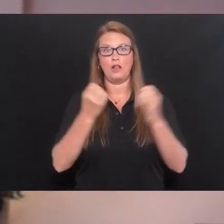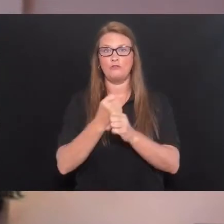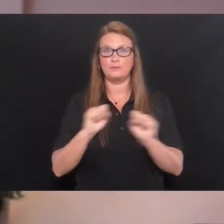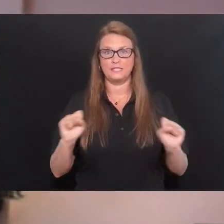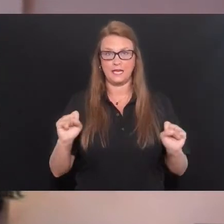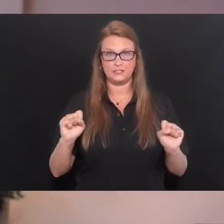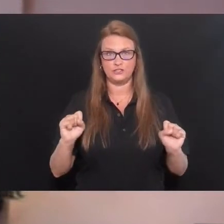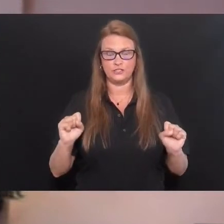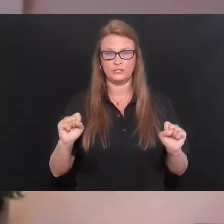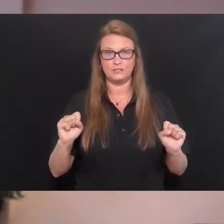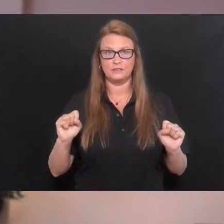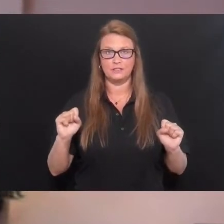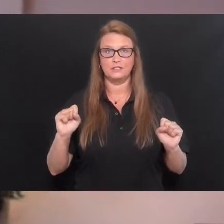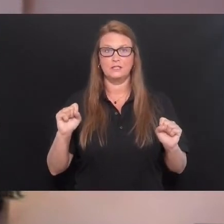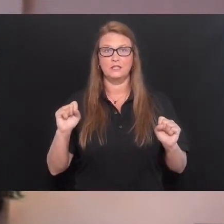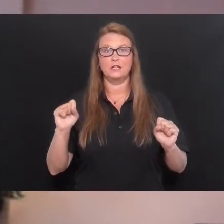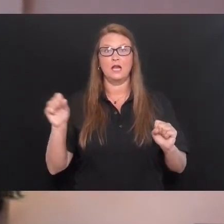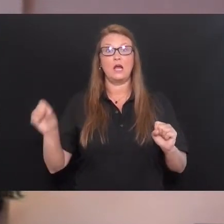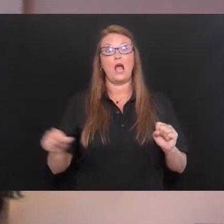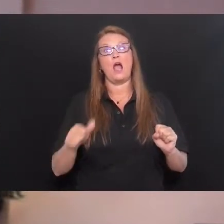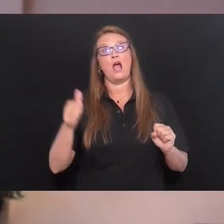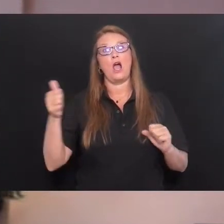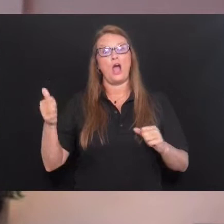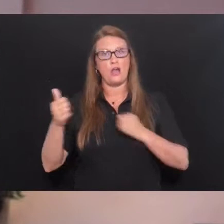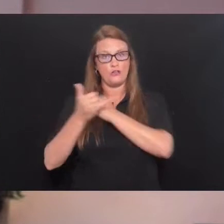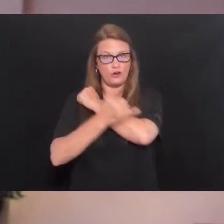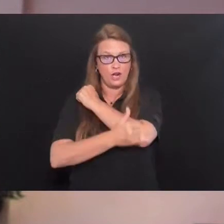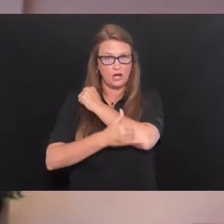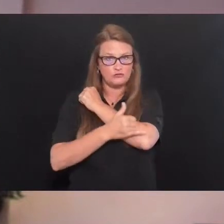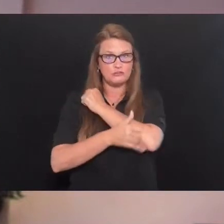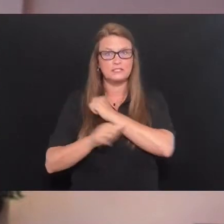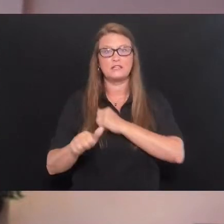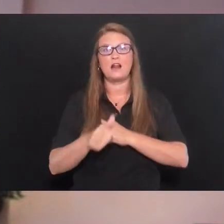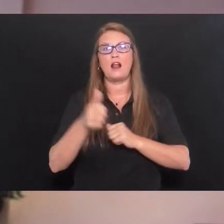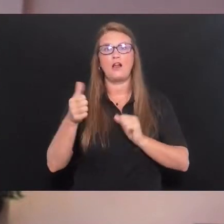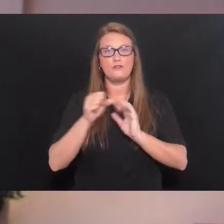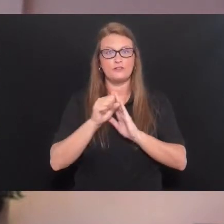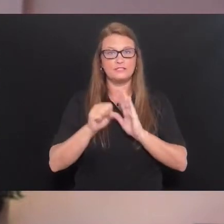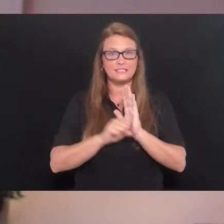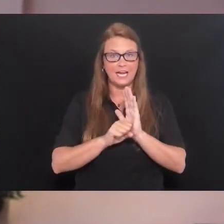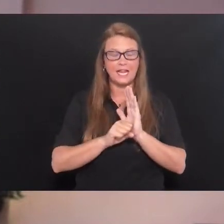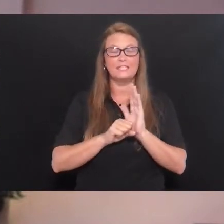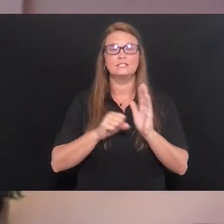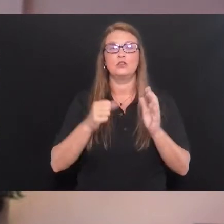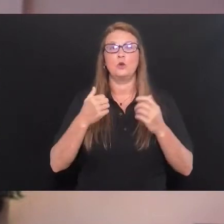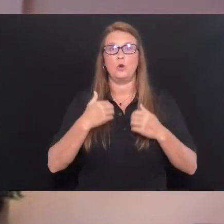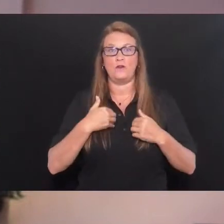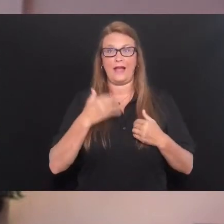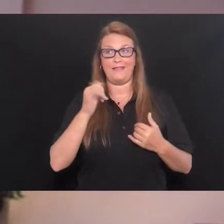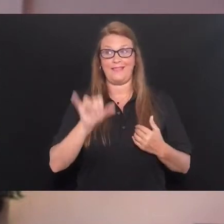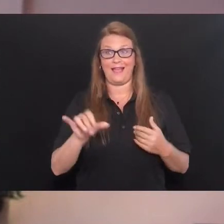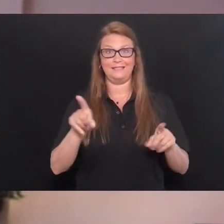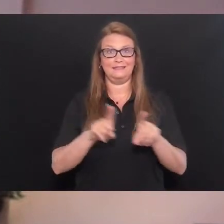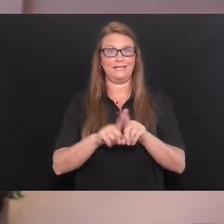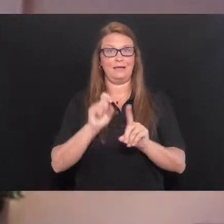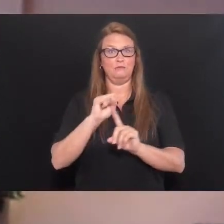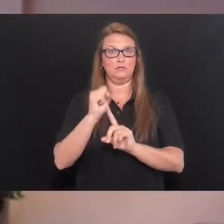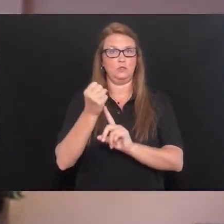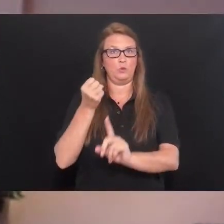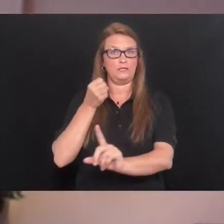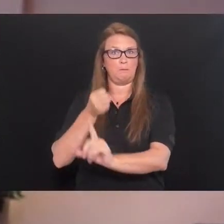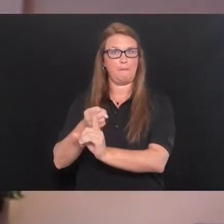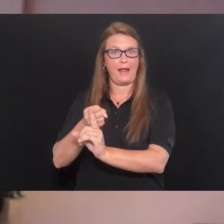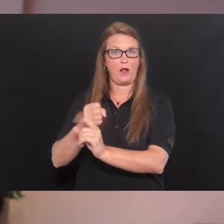look at other countries and other states that have dealt with this level surge, again, we know that this is a